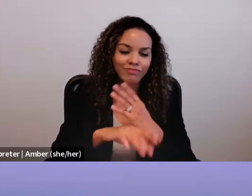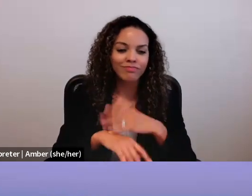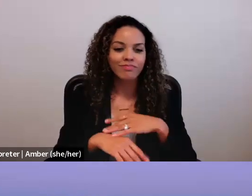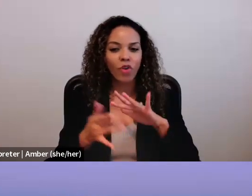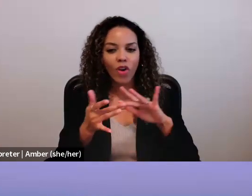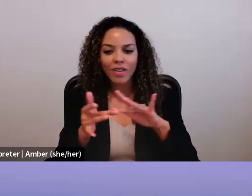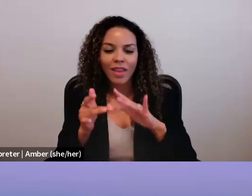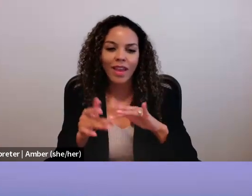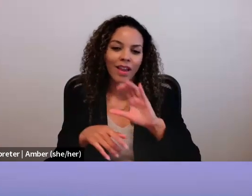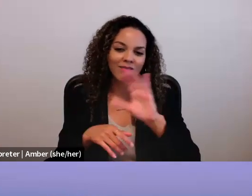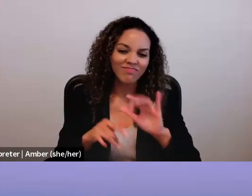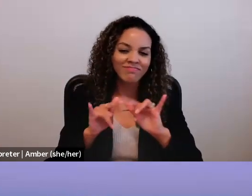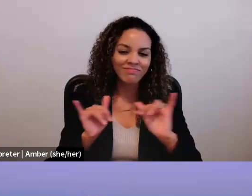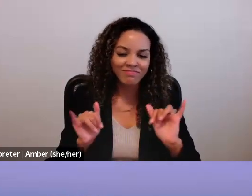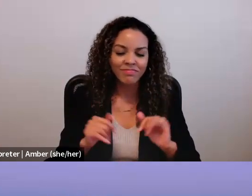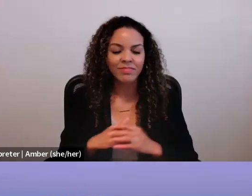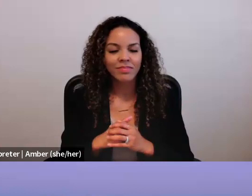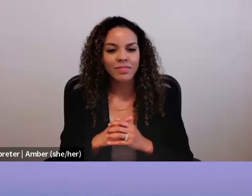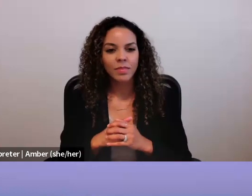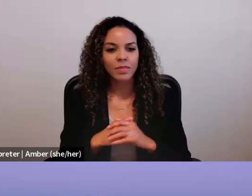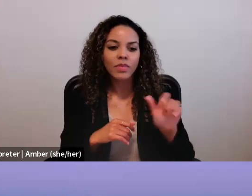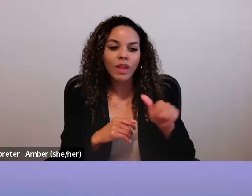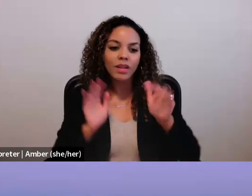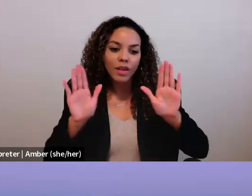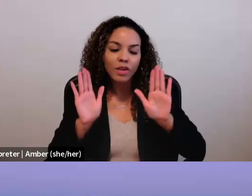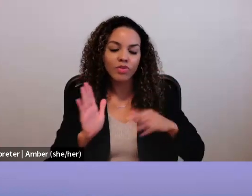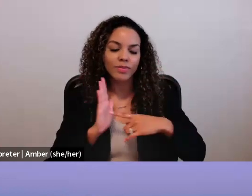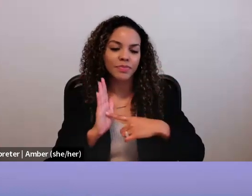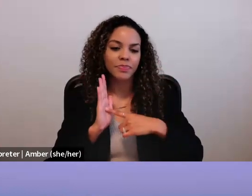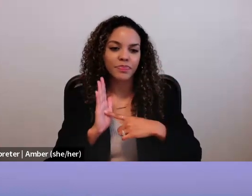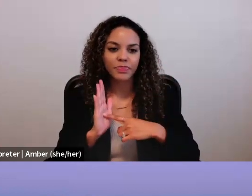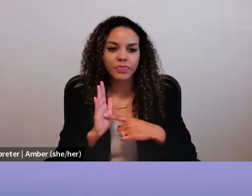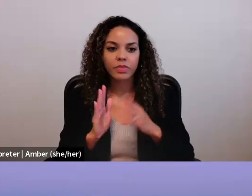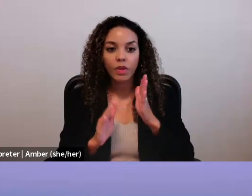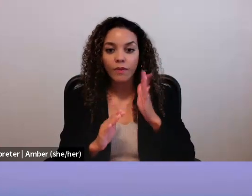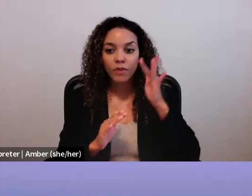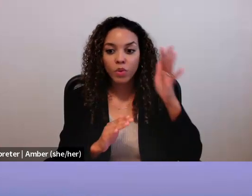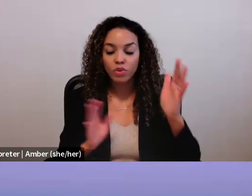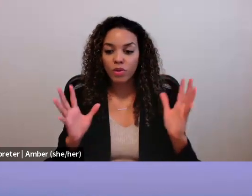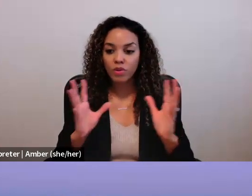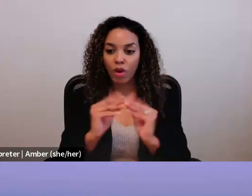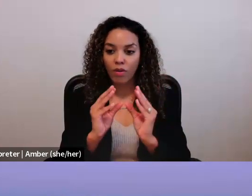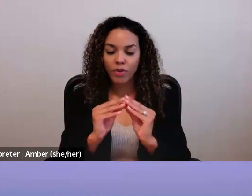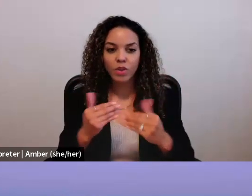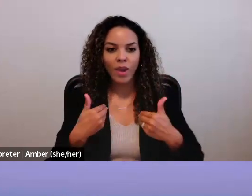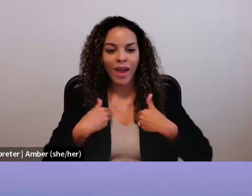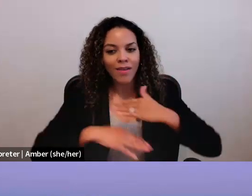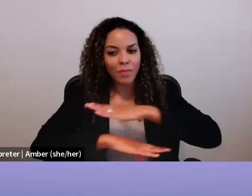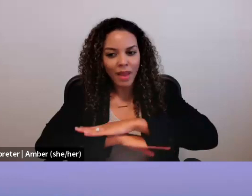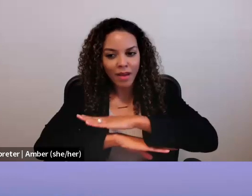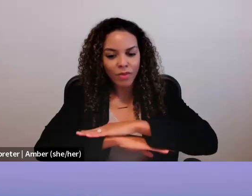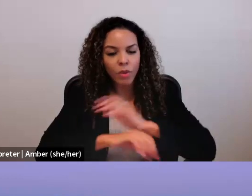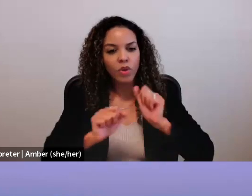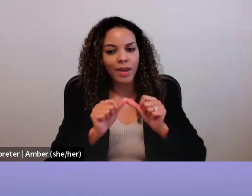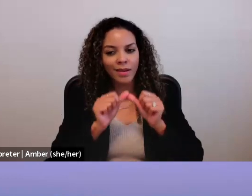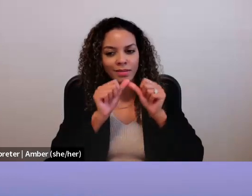and different ways. And another great example here is this Futures Conference, that we have a platform where we can continue